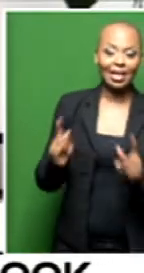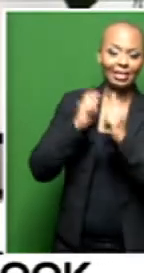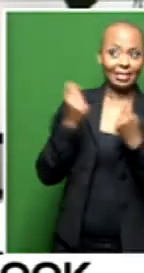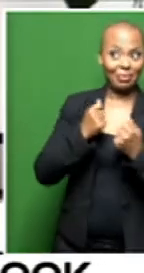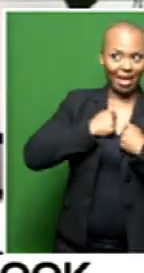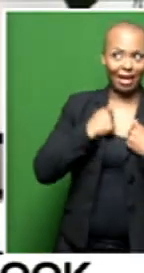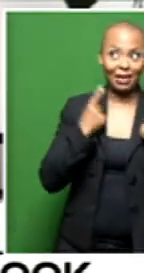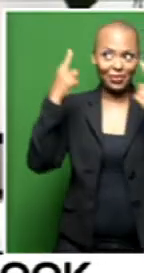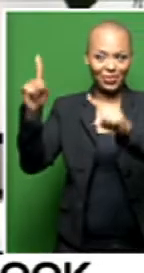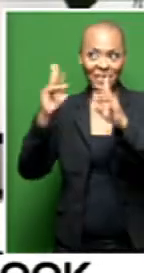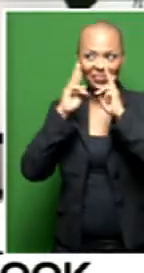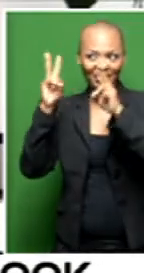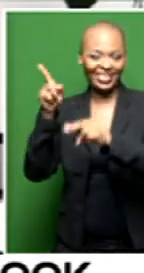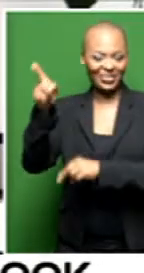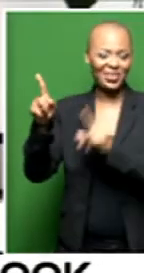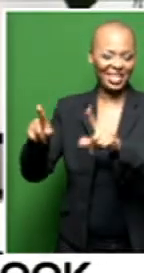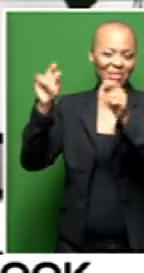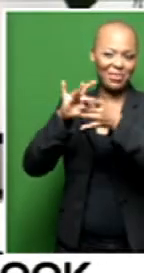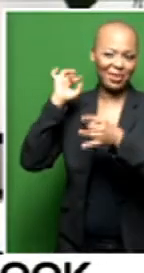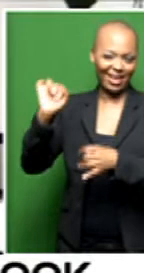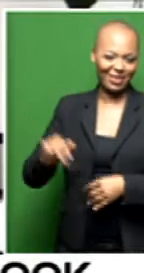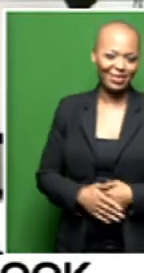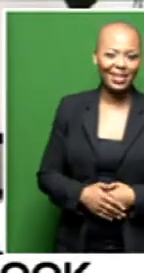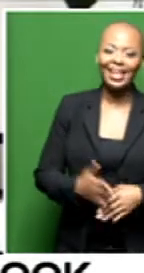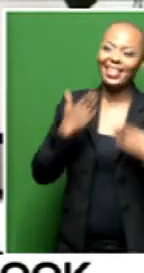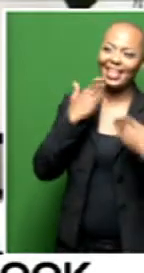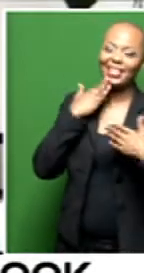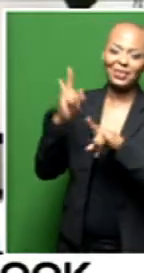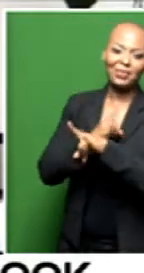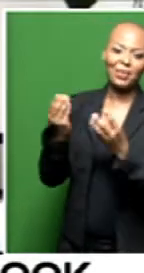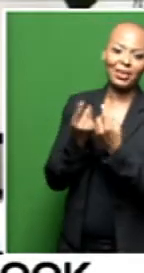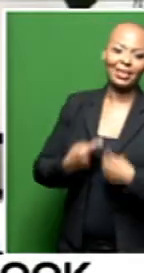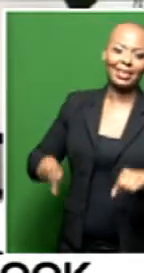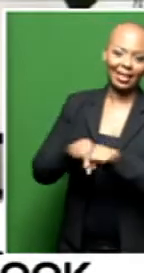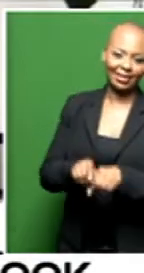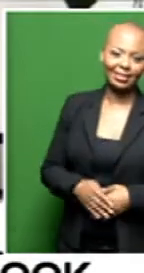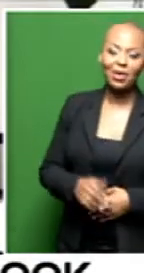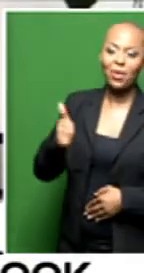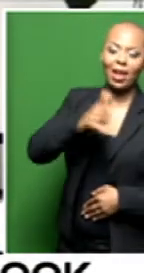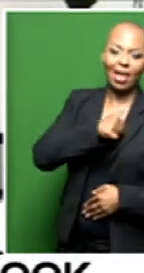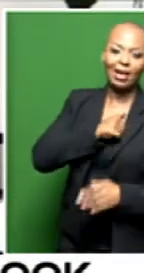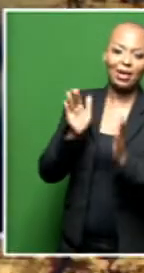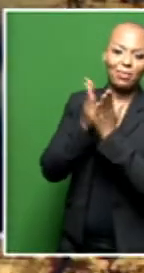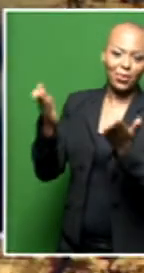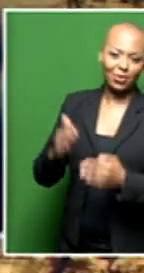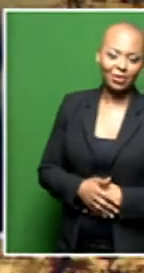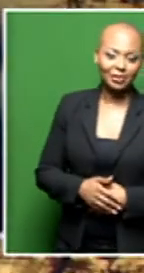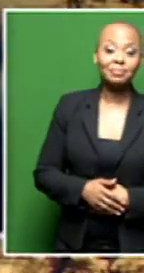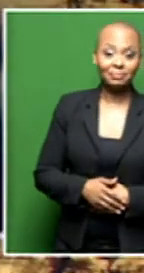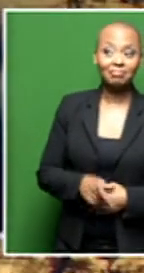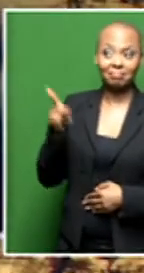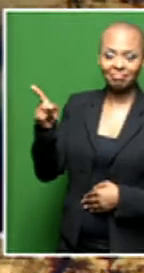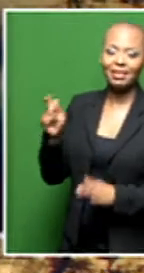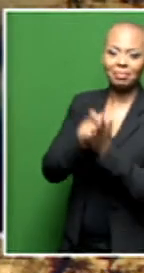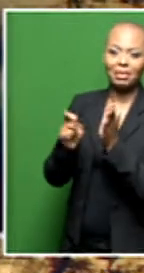Town now as we speak. Herman Lensing, thank you so much for talking to us. Good luck with the book. Popular cooking show host, magazine